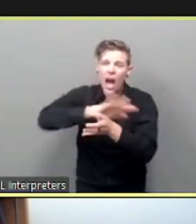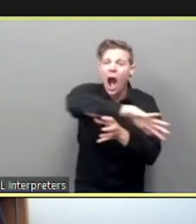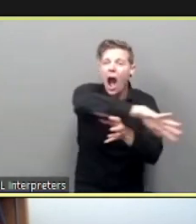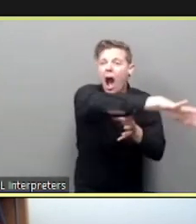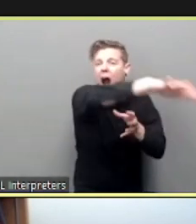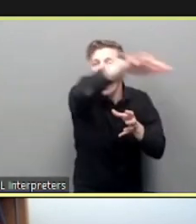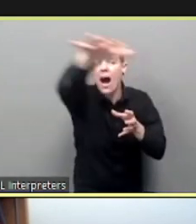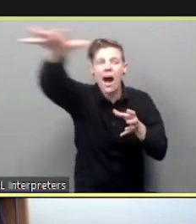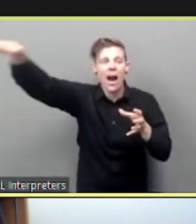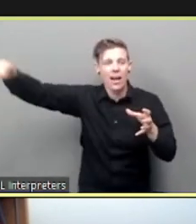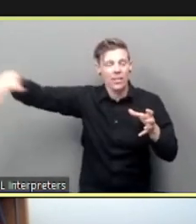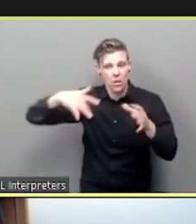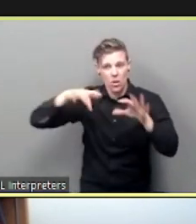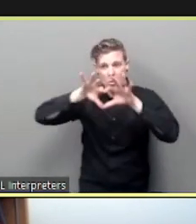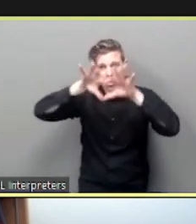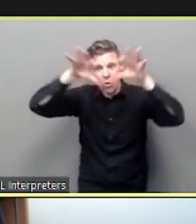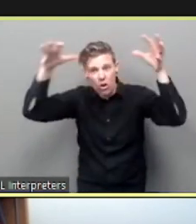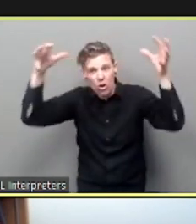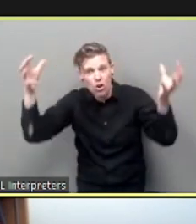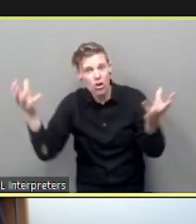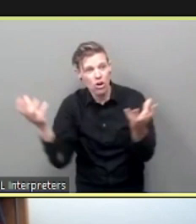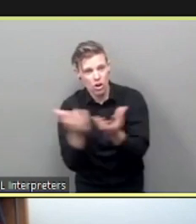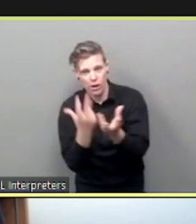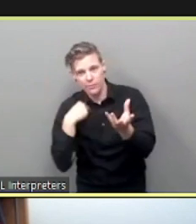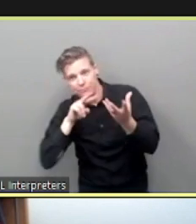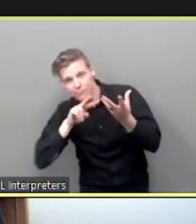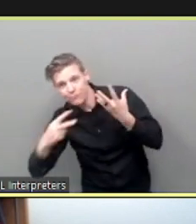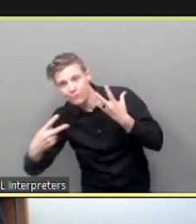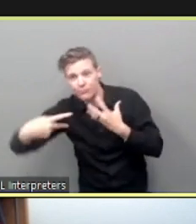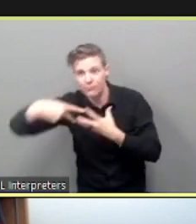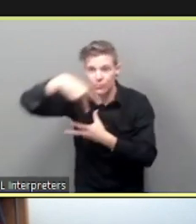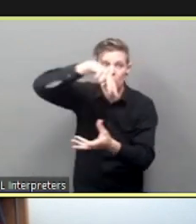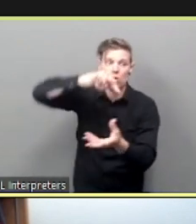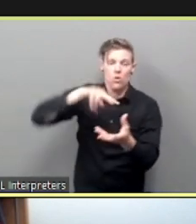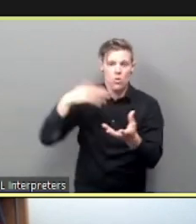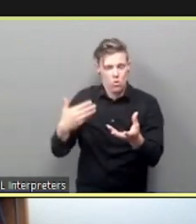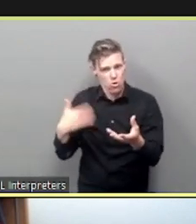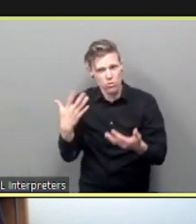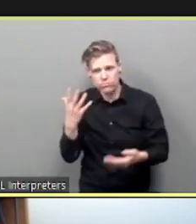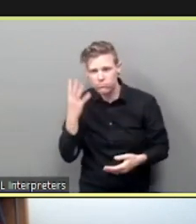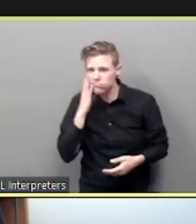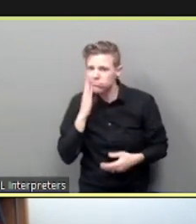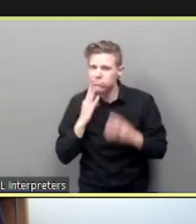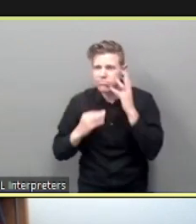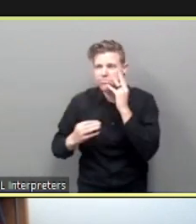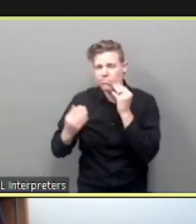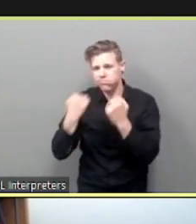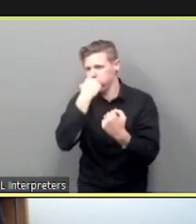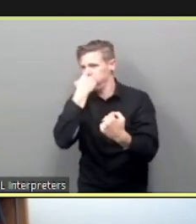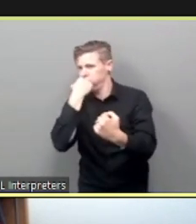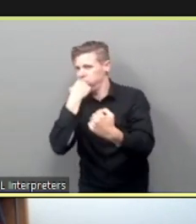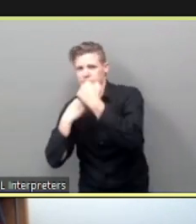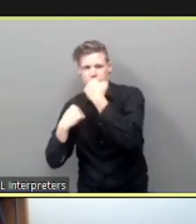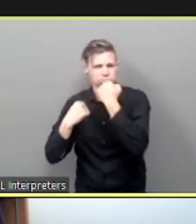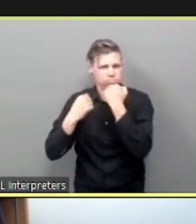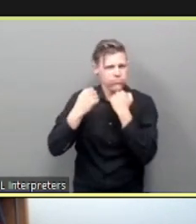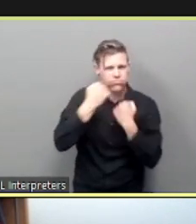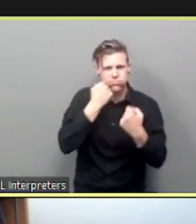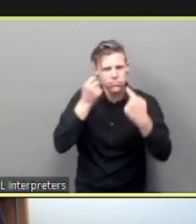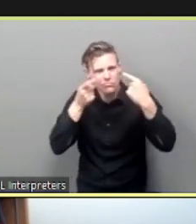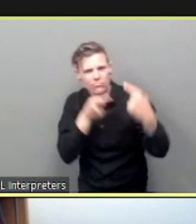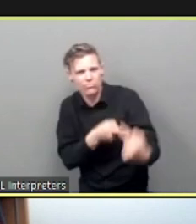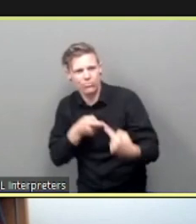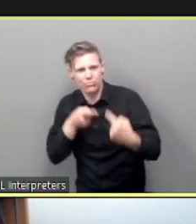world continues to grapple with this global pandemic. This slide has data on it